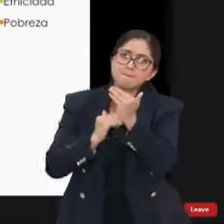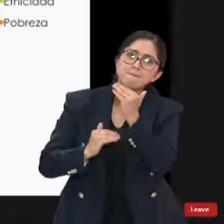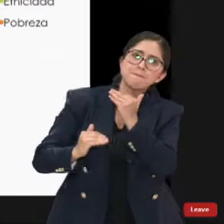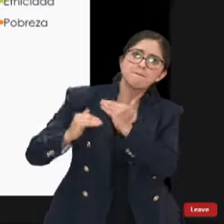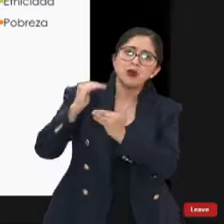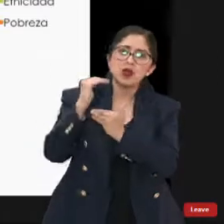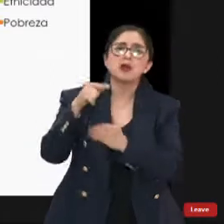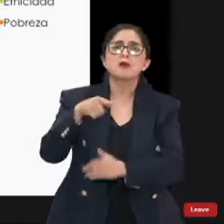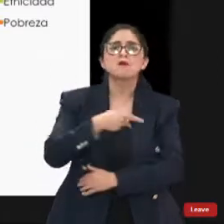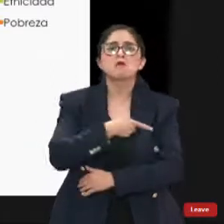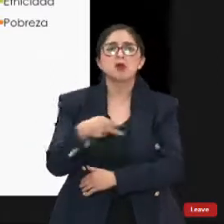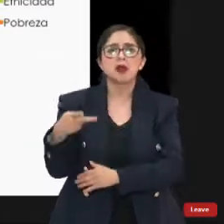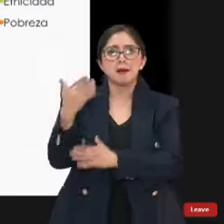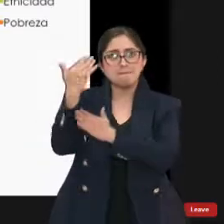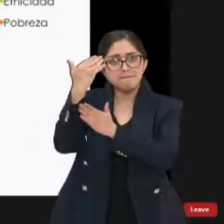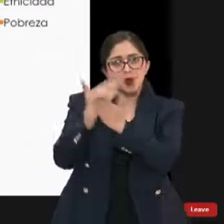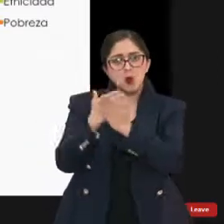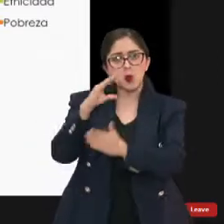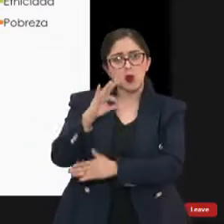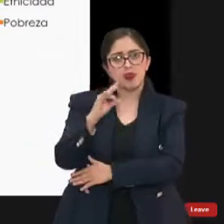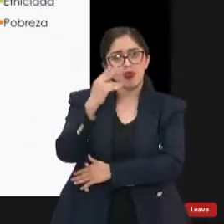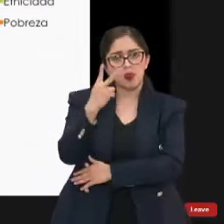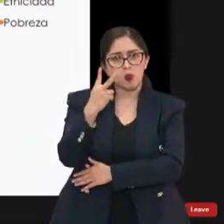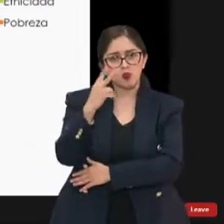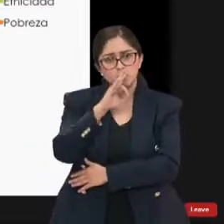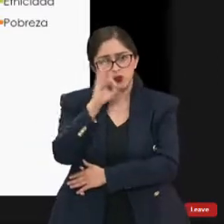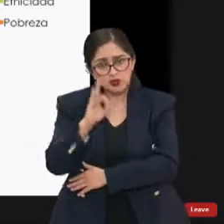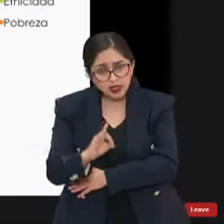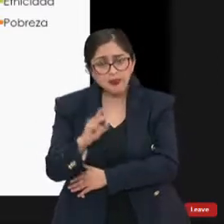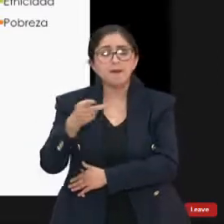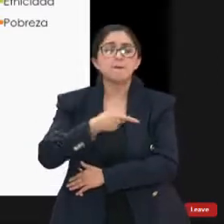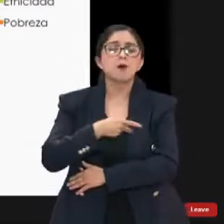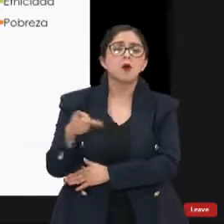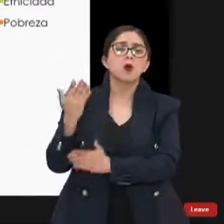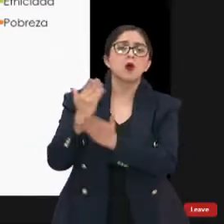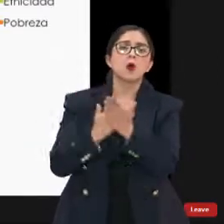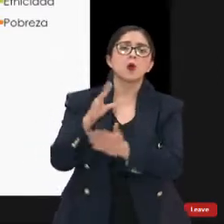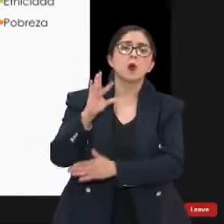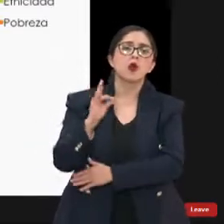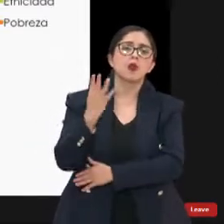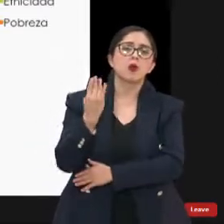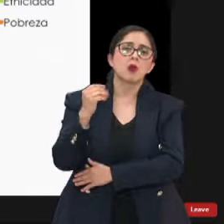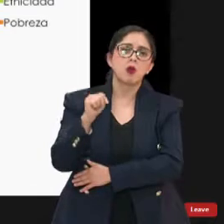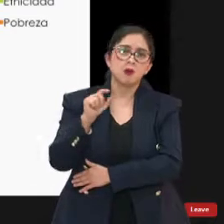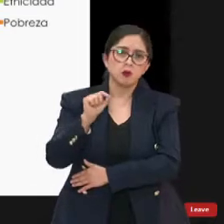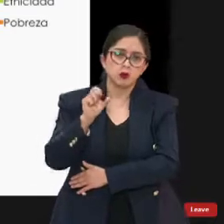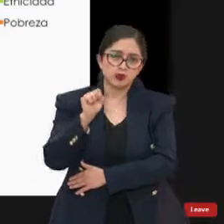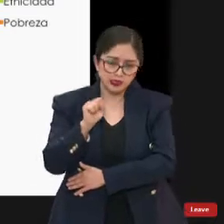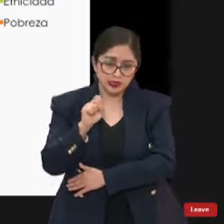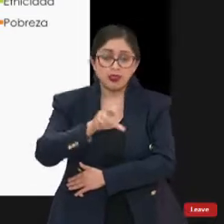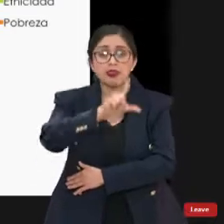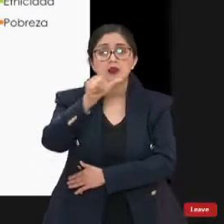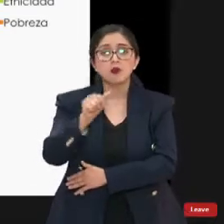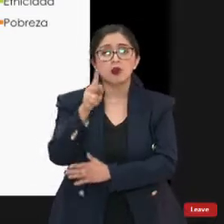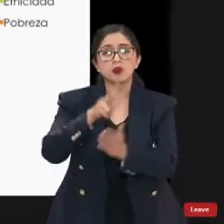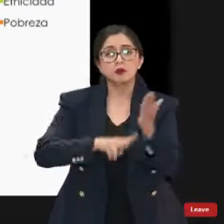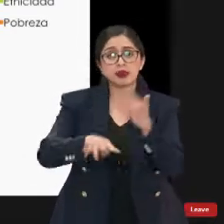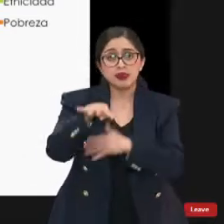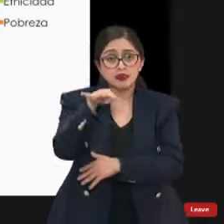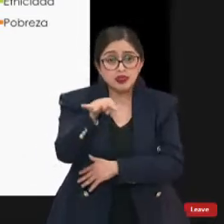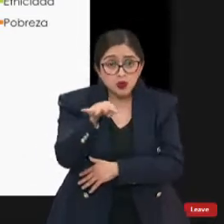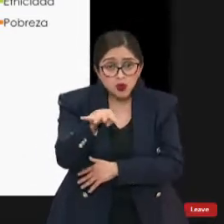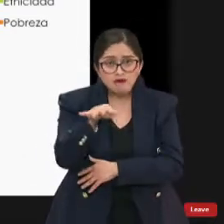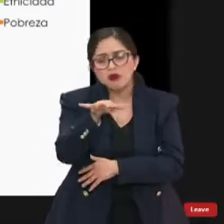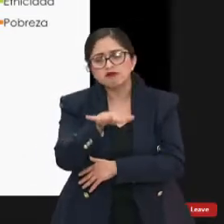boom of the emerging society, poverty dropped to 66%, and the other one to